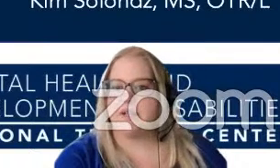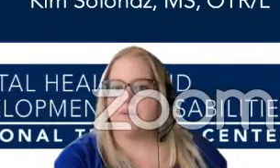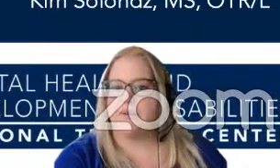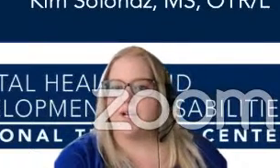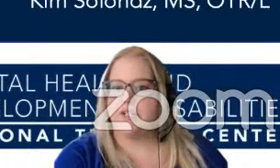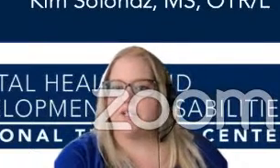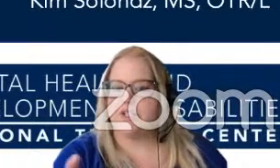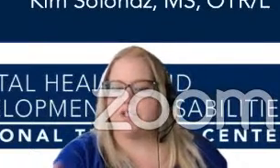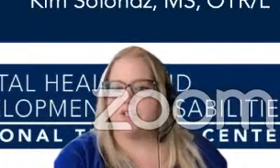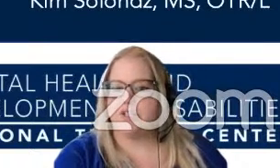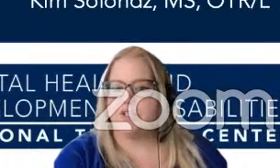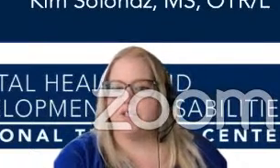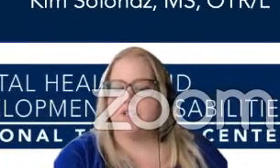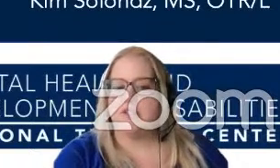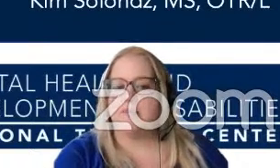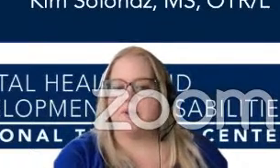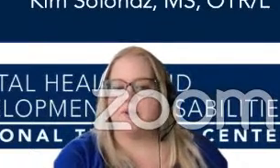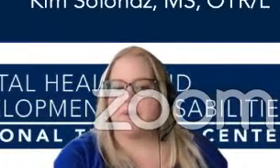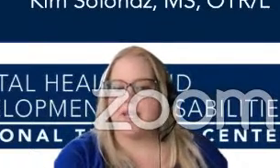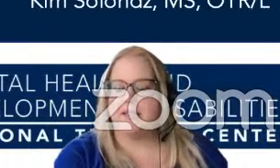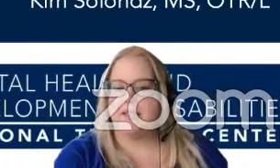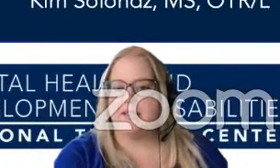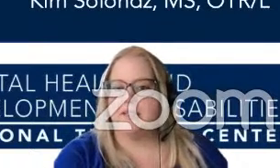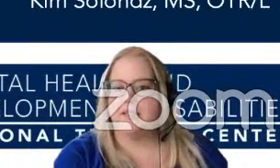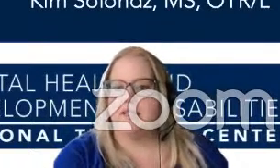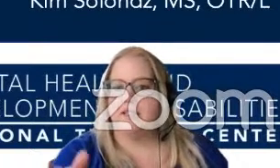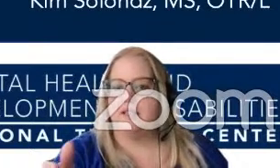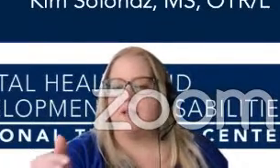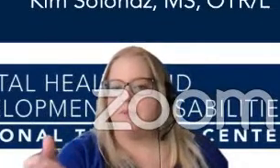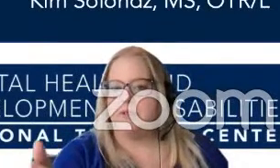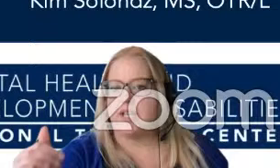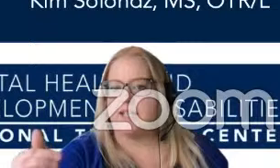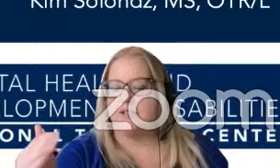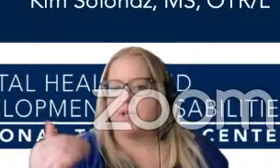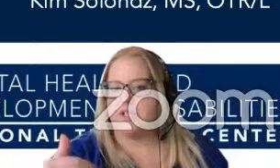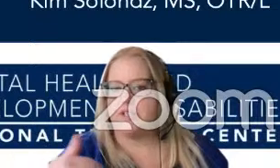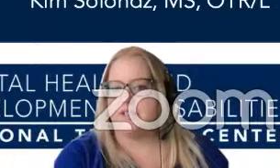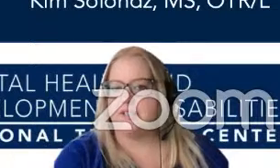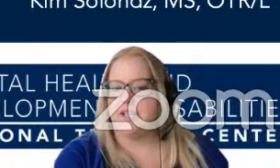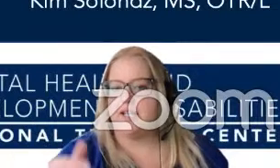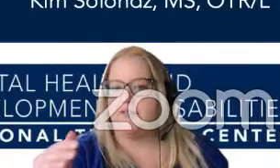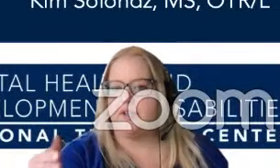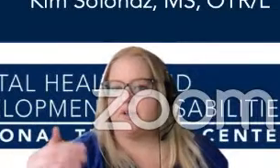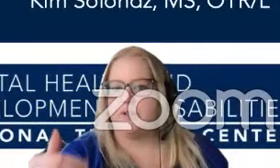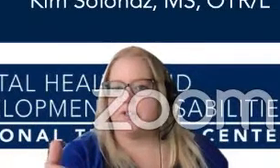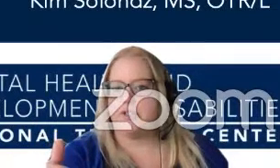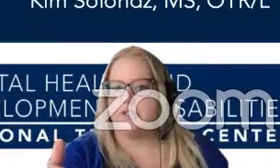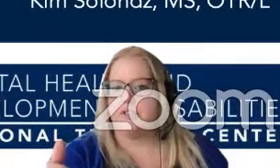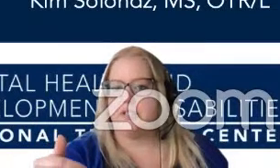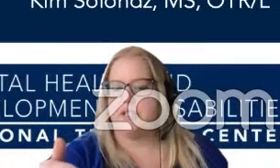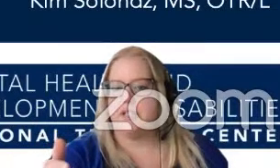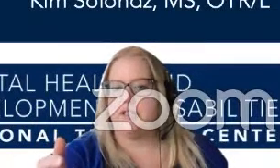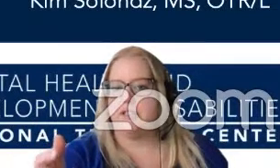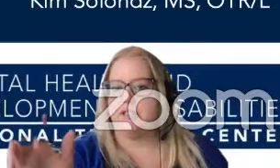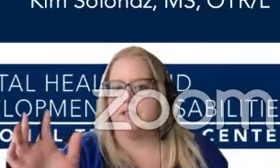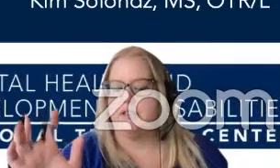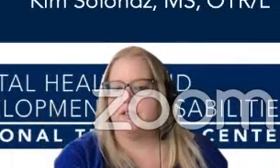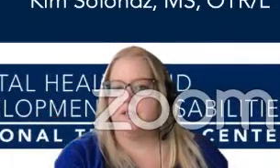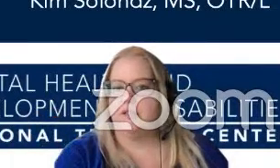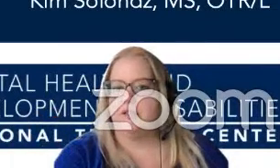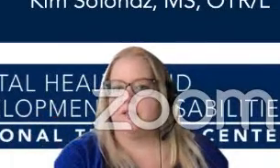Jamie is going to watch. So they both might unmute to ask questions at the end if there are questions